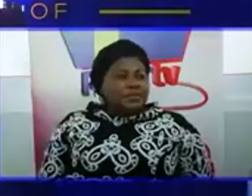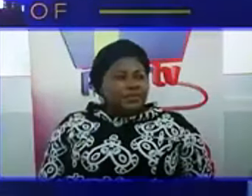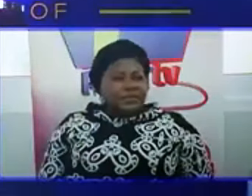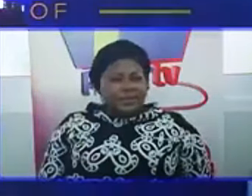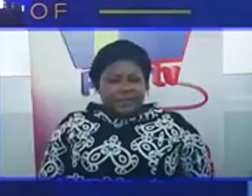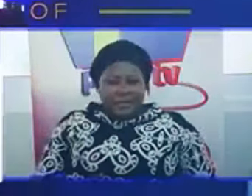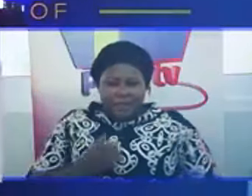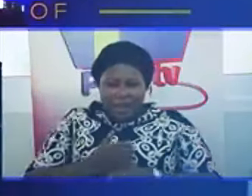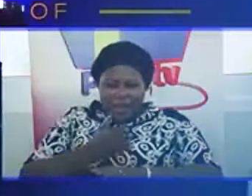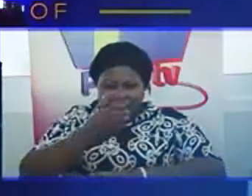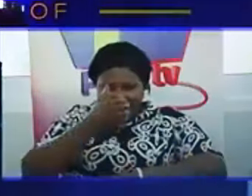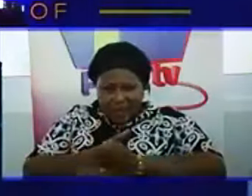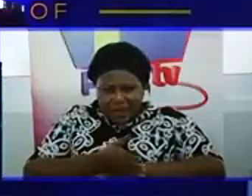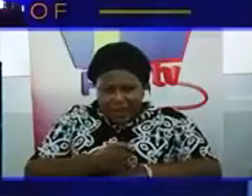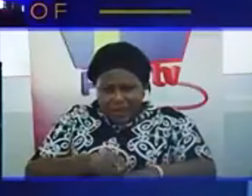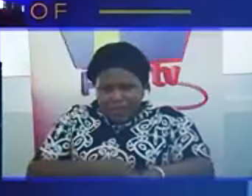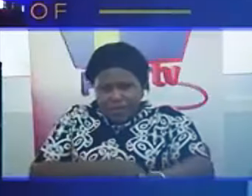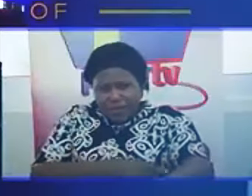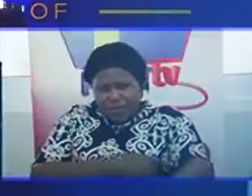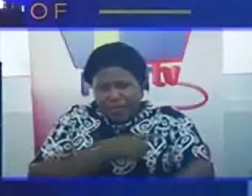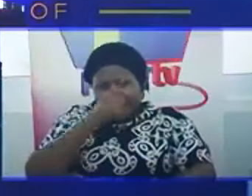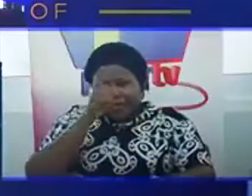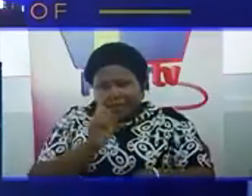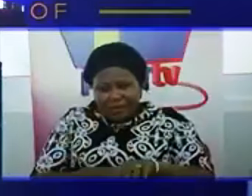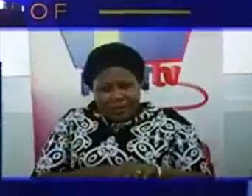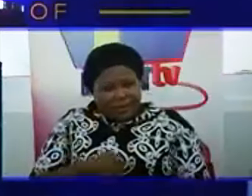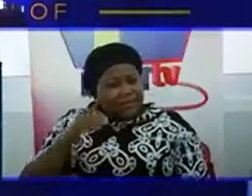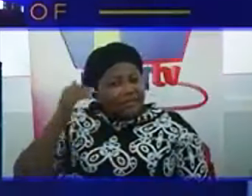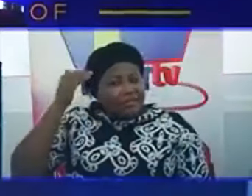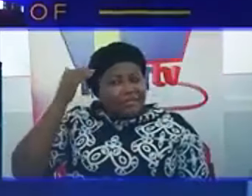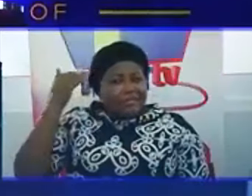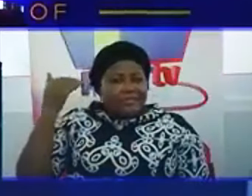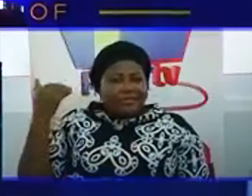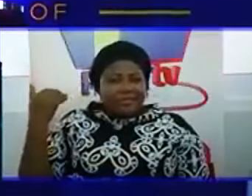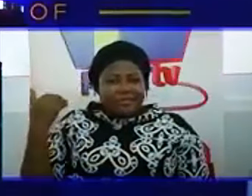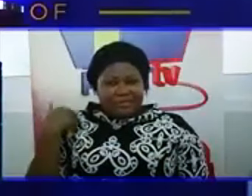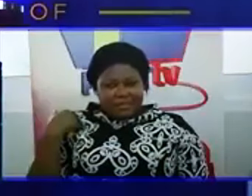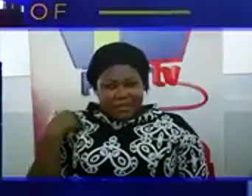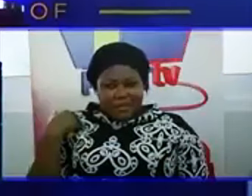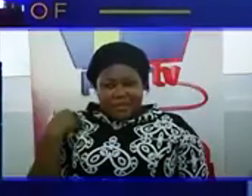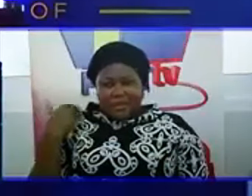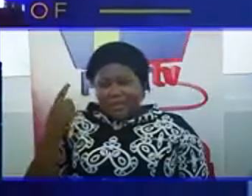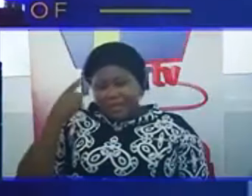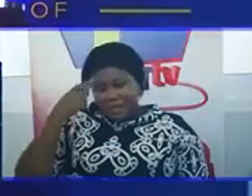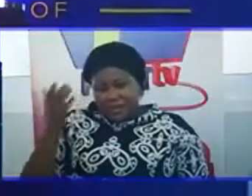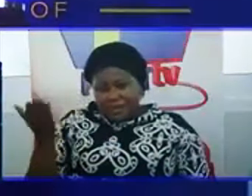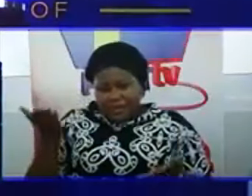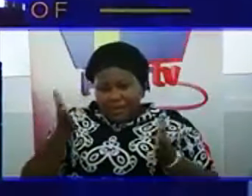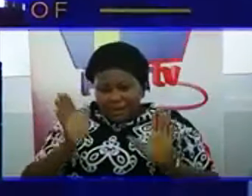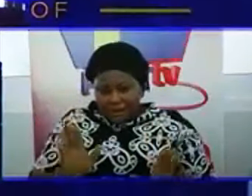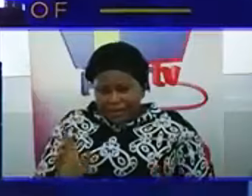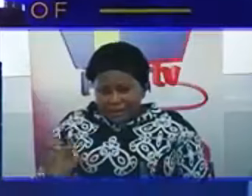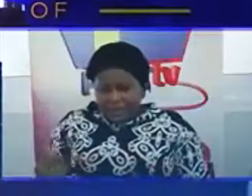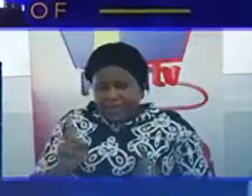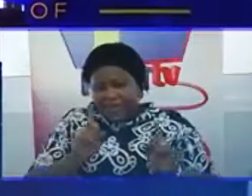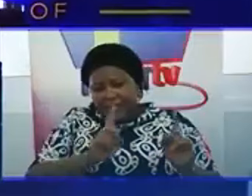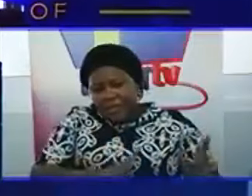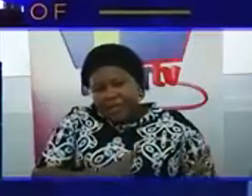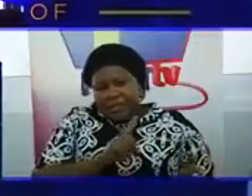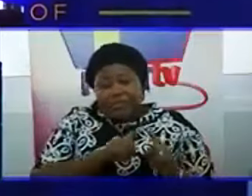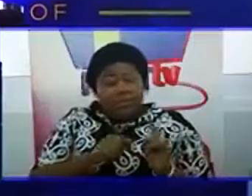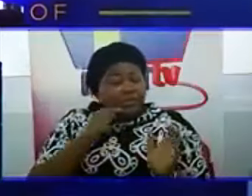After a long time, the master of those servants returned and settled account with